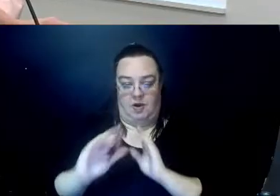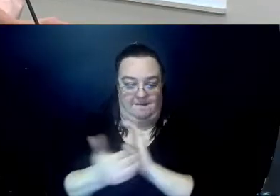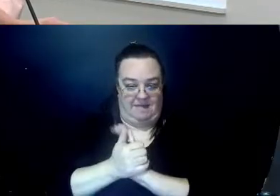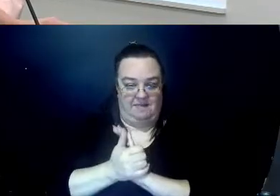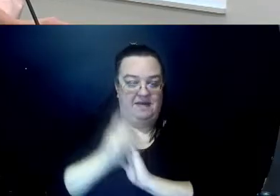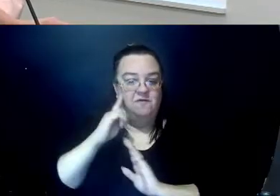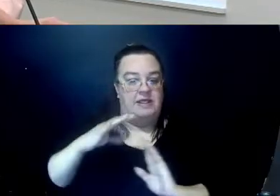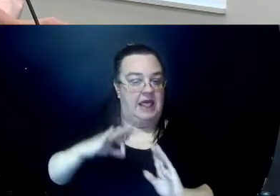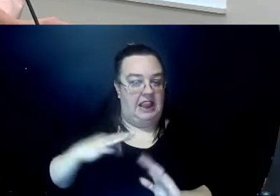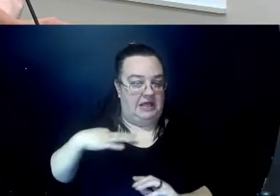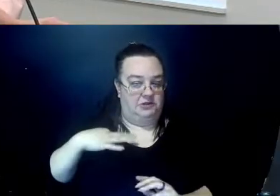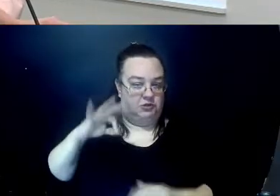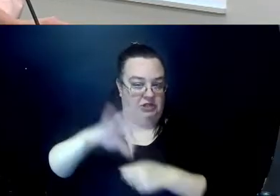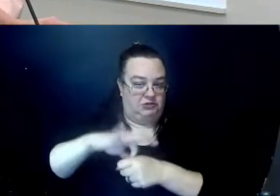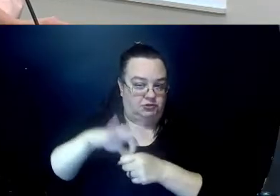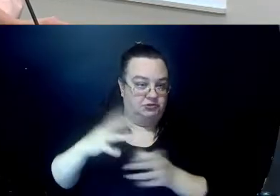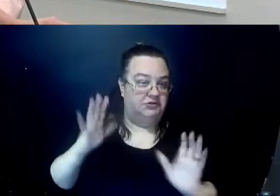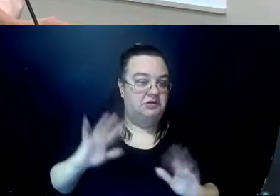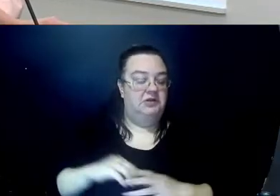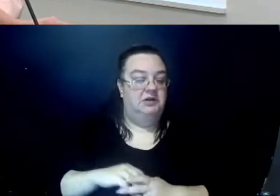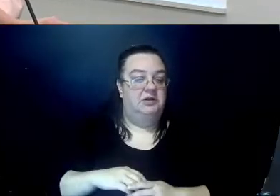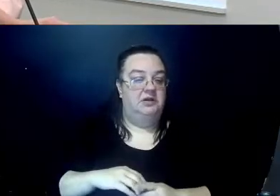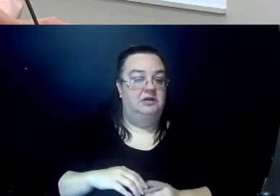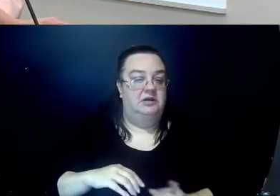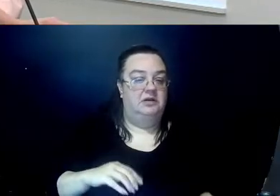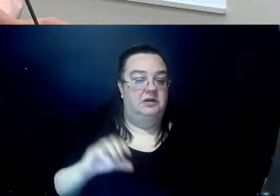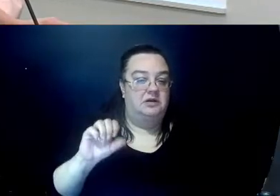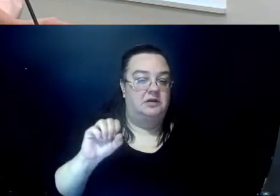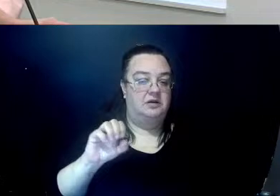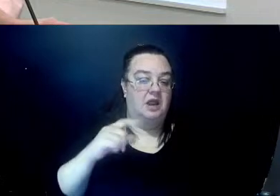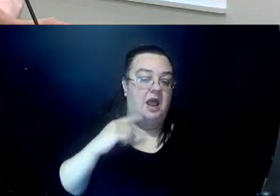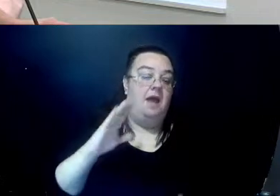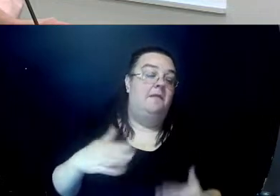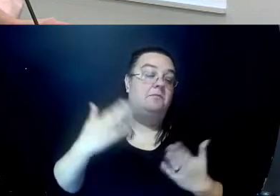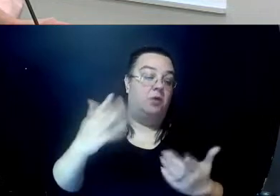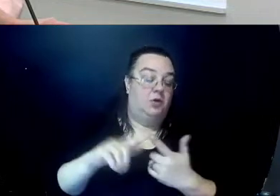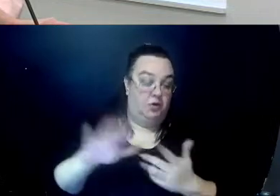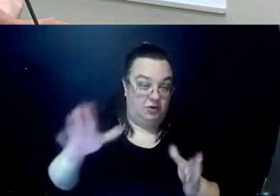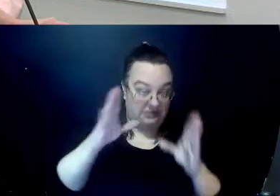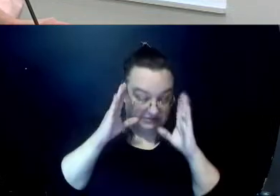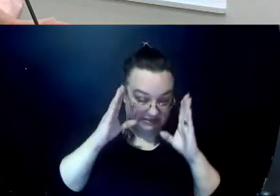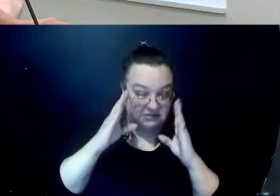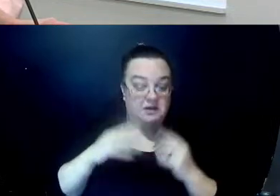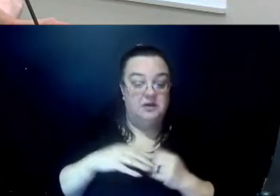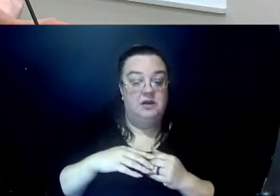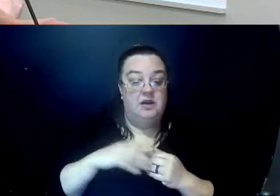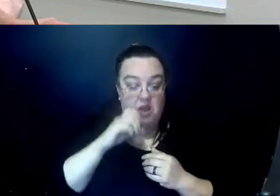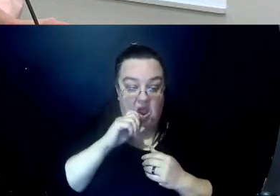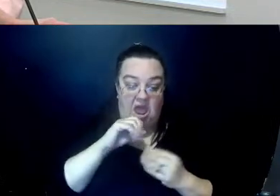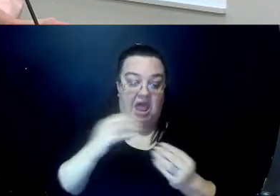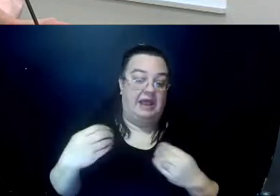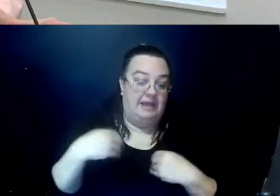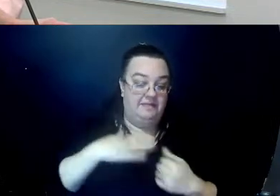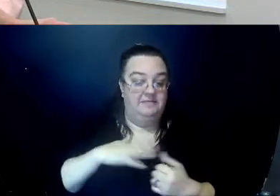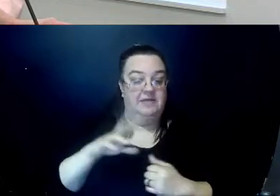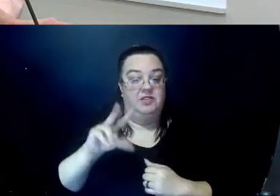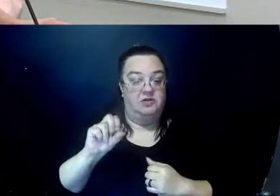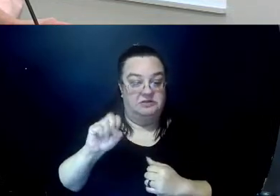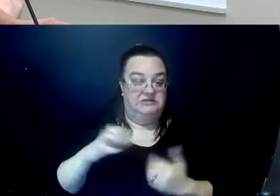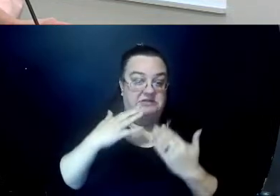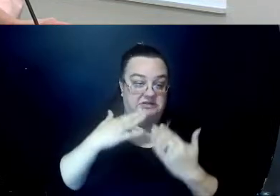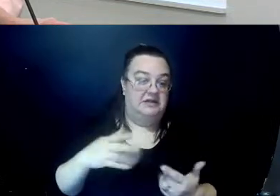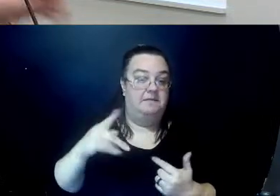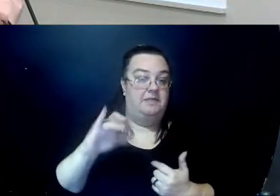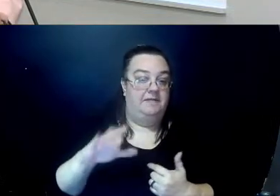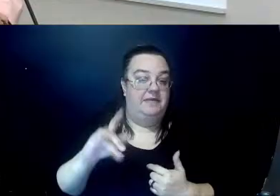the election. Well, I guess I brought it to your attention, patched or whatever. Give me my 30 seconds, thank you. Public